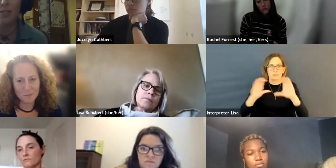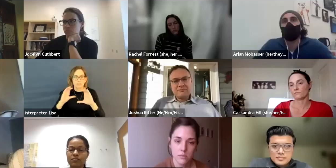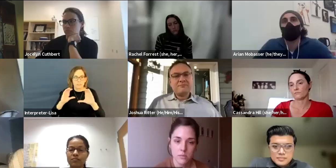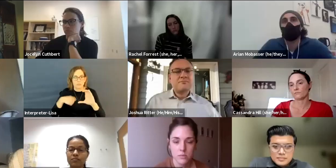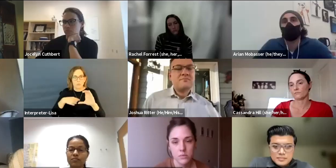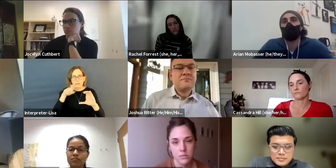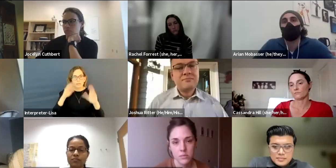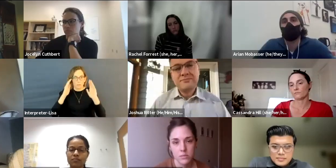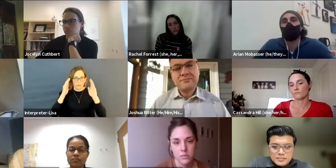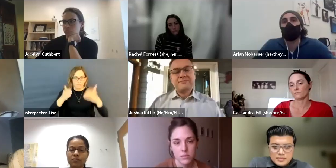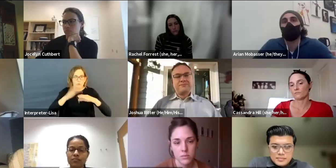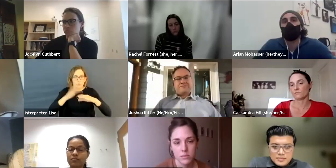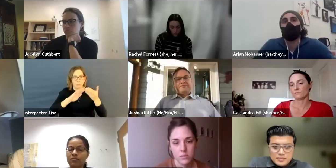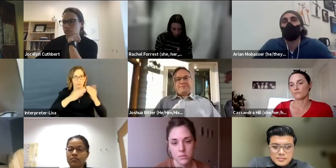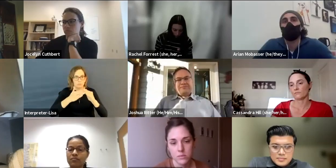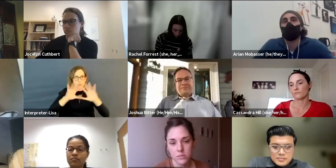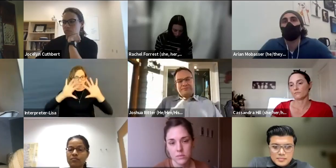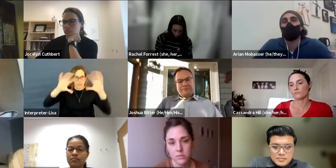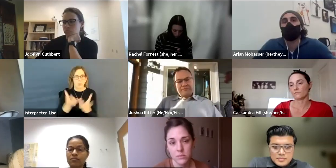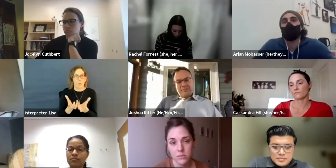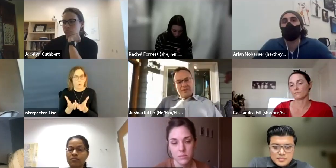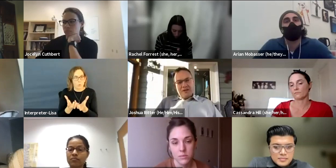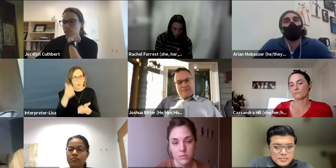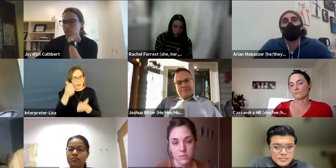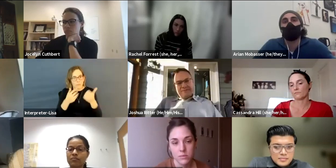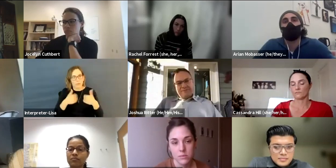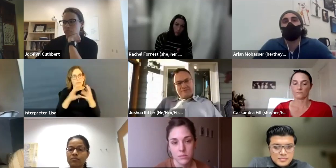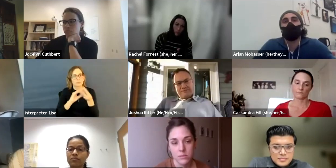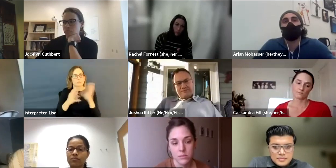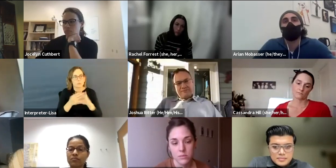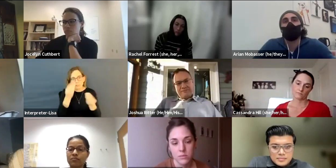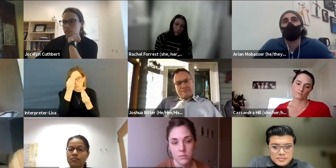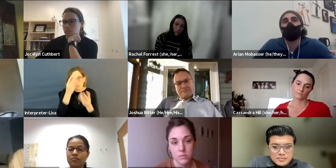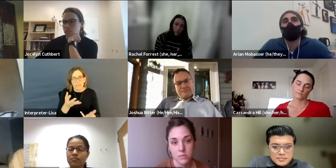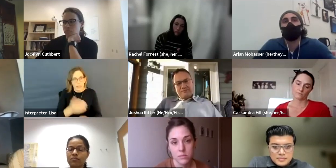Like, we need to be focusing on the community as a whole. Like, everybody has a story to tell.